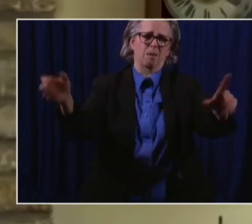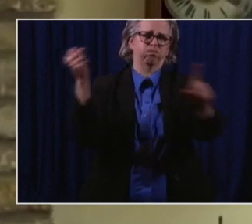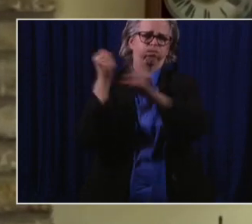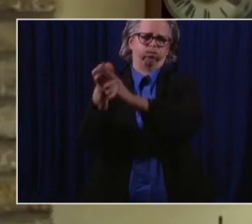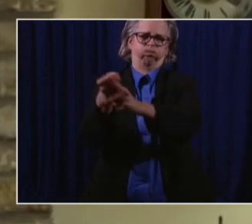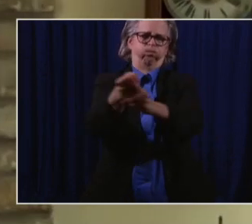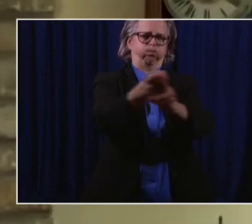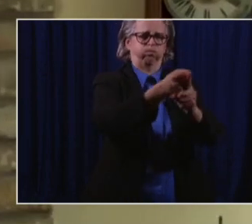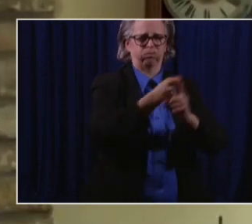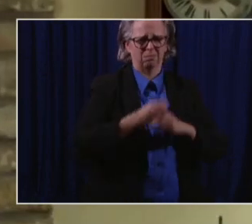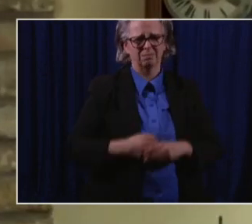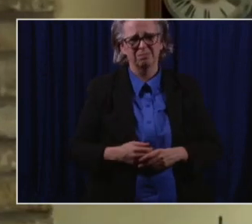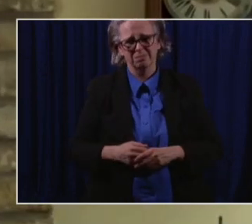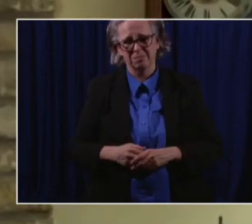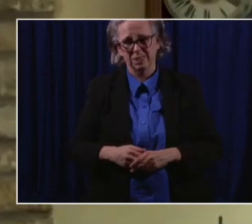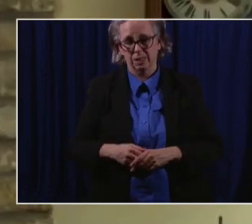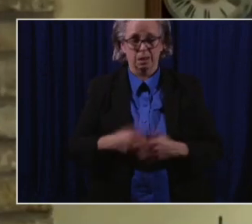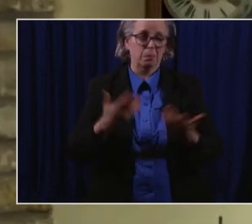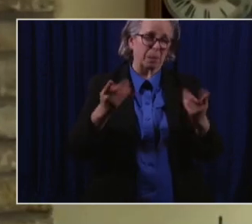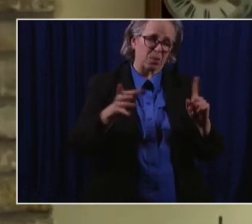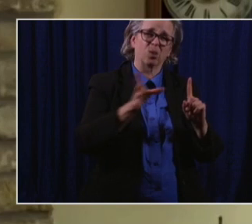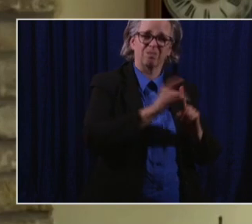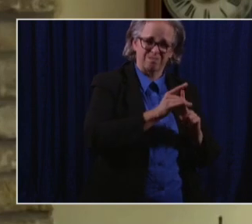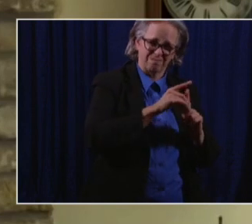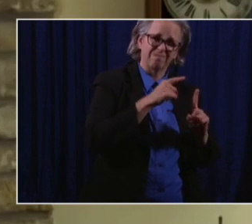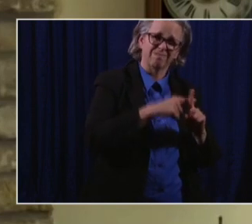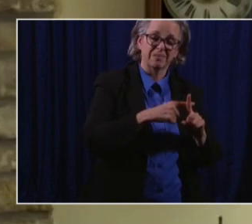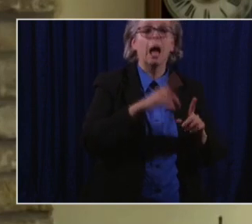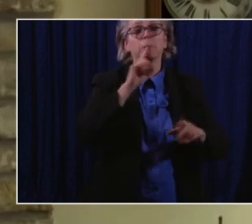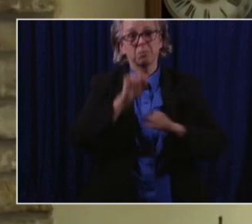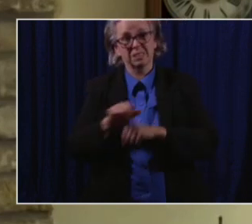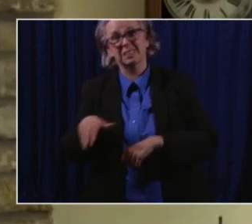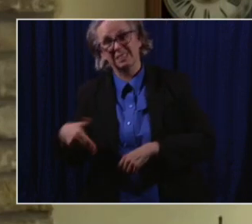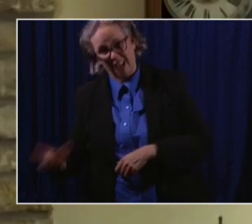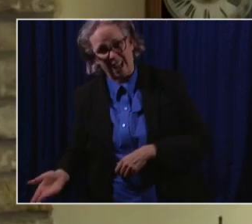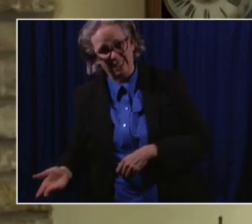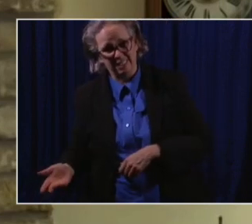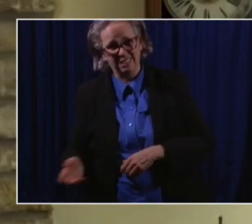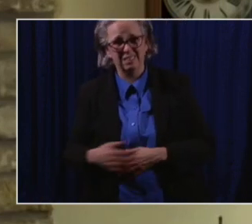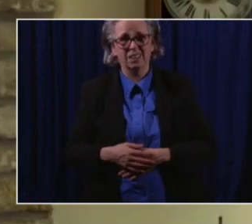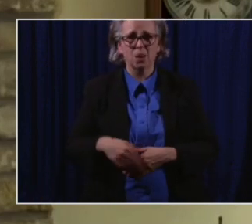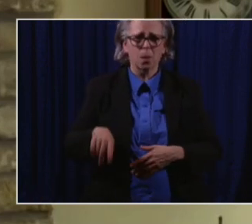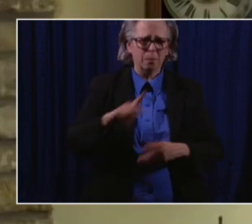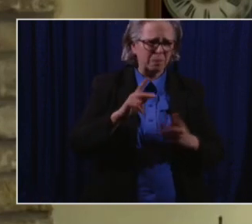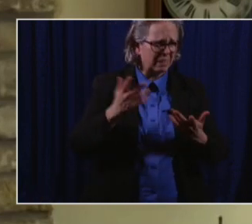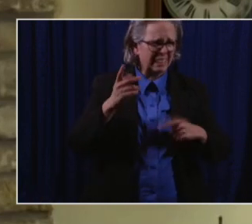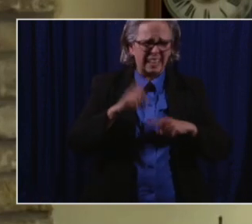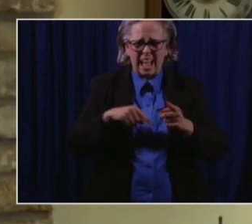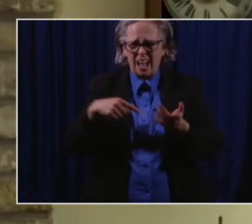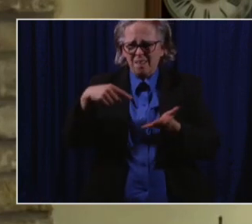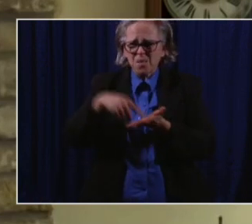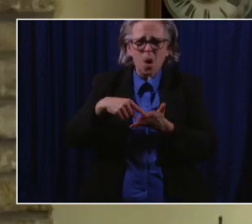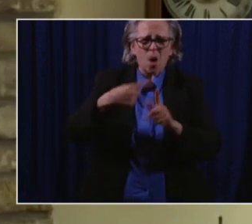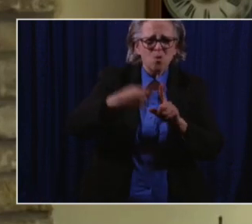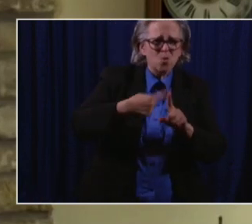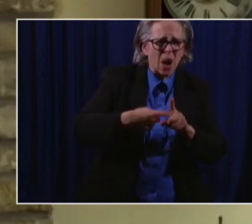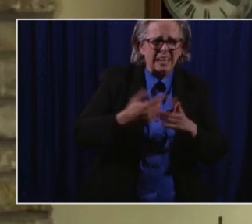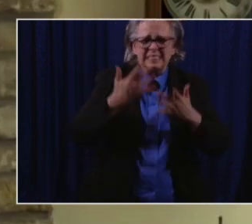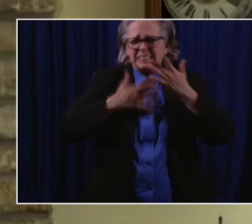sick. We have Ohioans who are struggling to pay their rent, their mortgage, water and sewer, utility